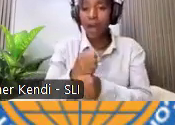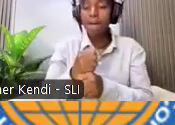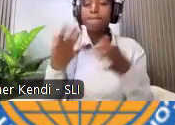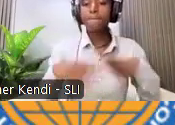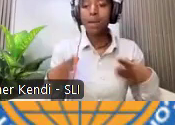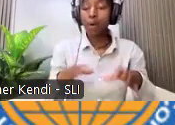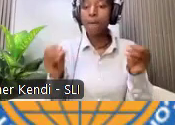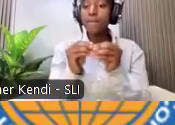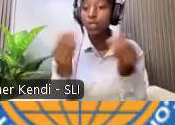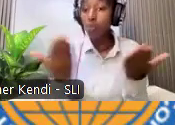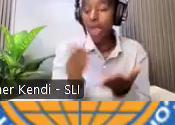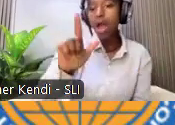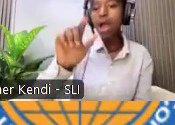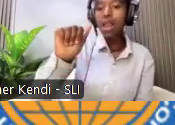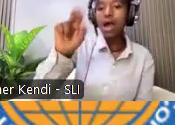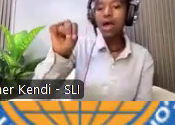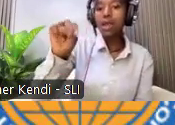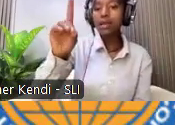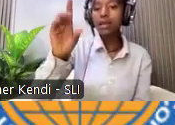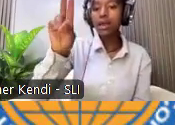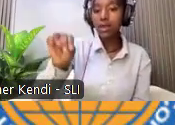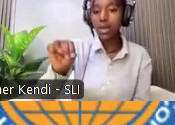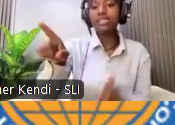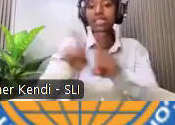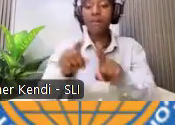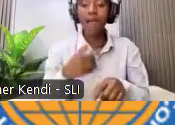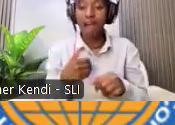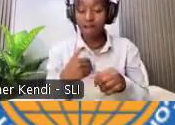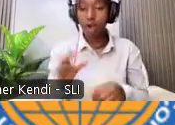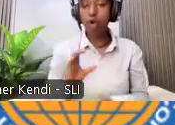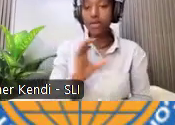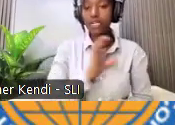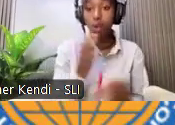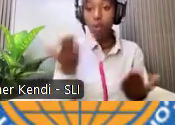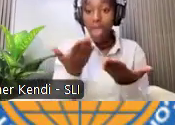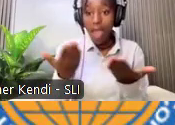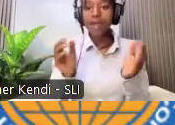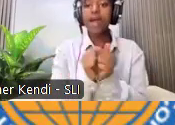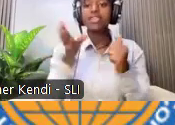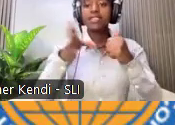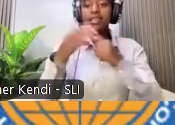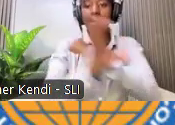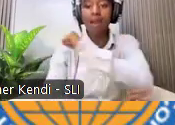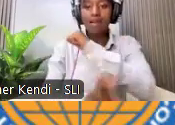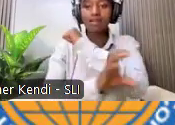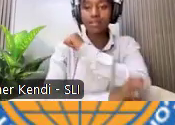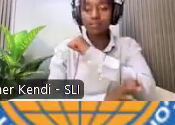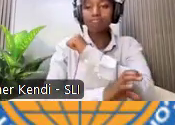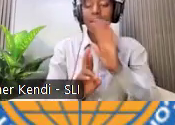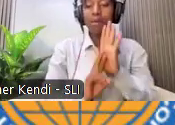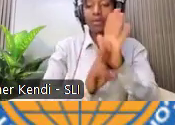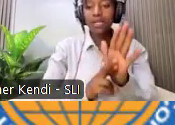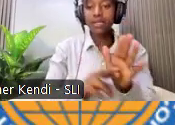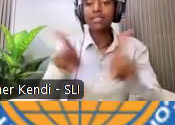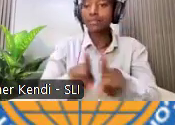full committee of about 19 countries, but we also, at the same time, and have always pushed for this, had a